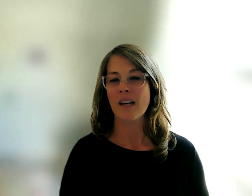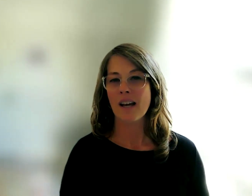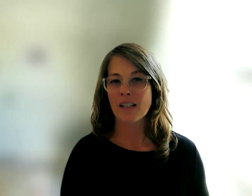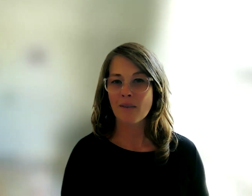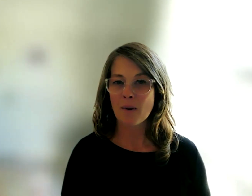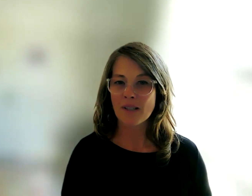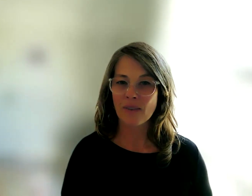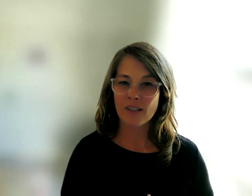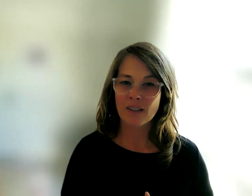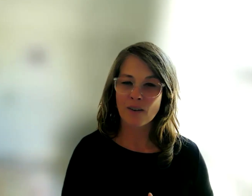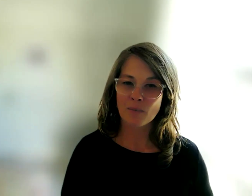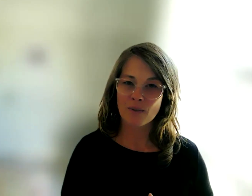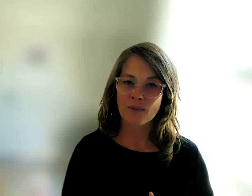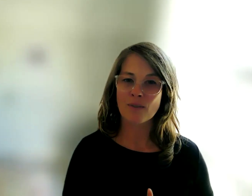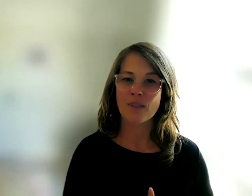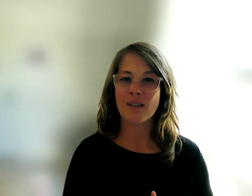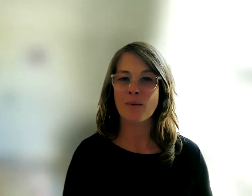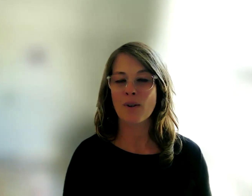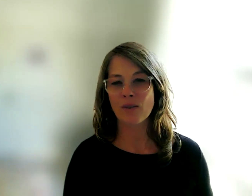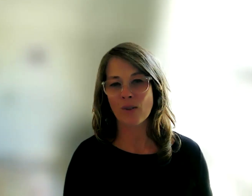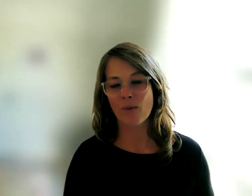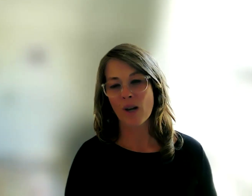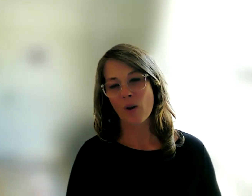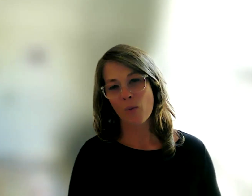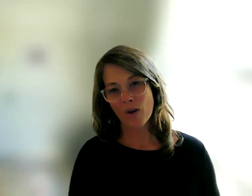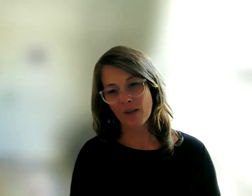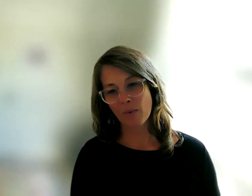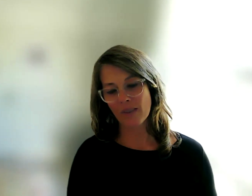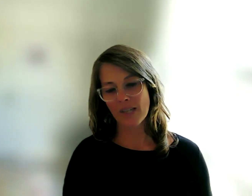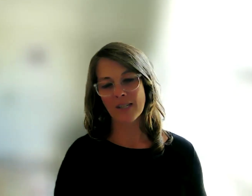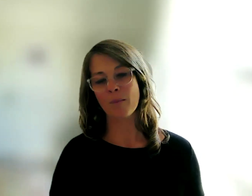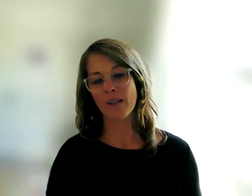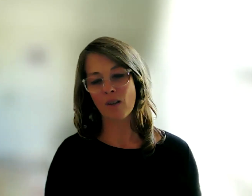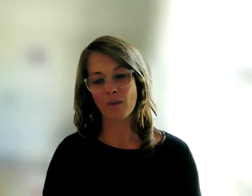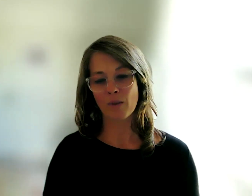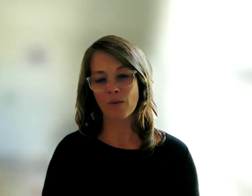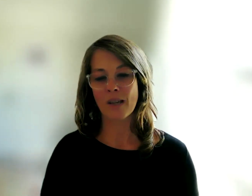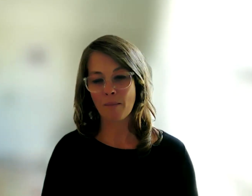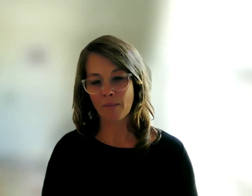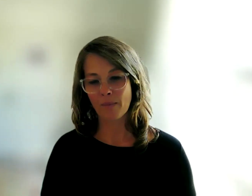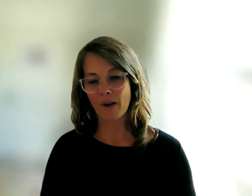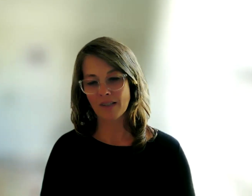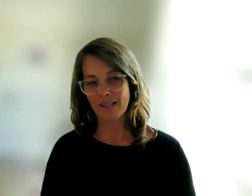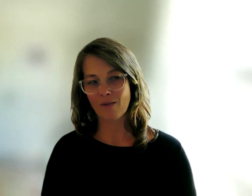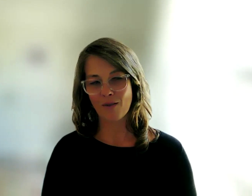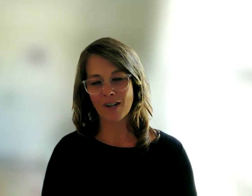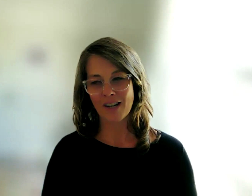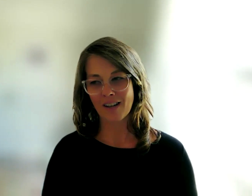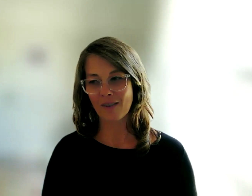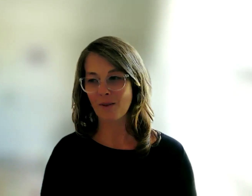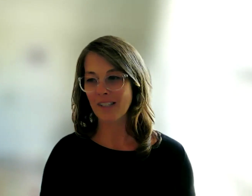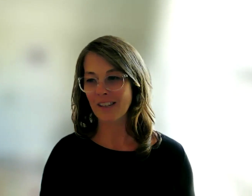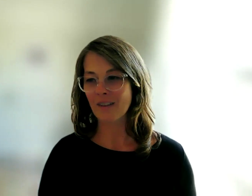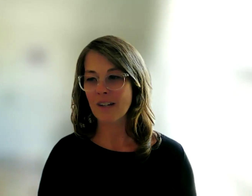the activity-based funding that hospitals receive. We're also working with the Independent Hospitals and Pricing